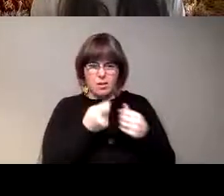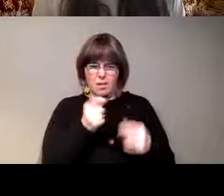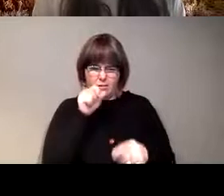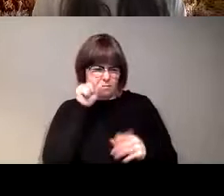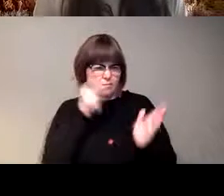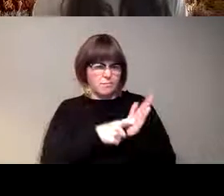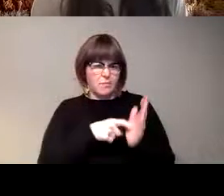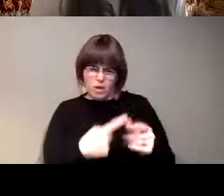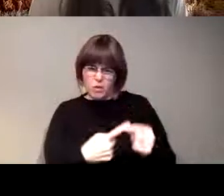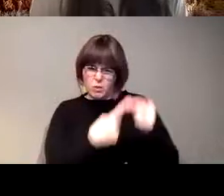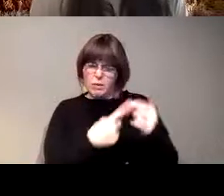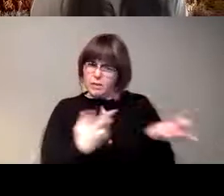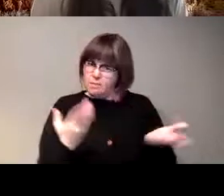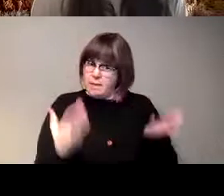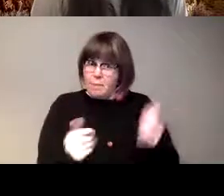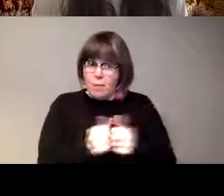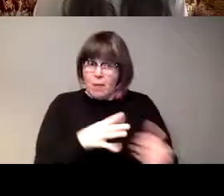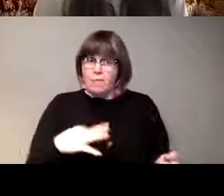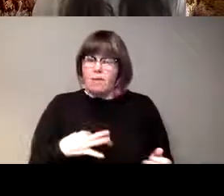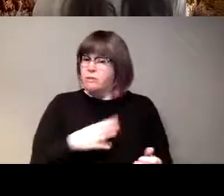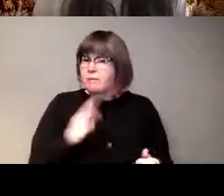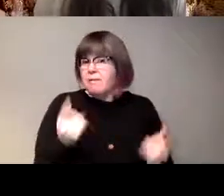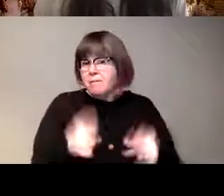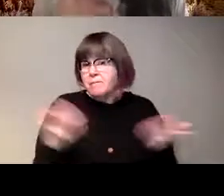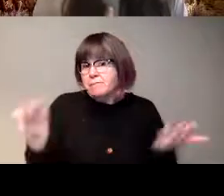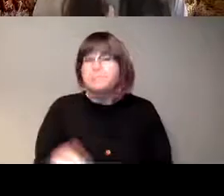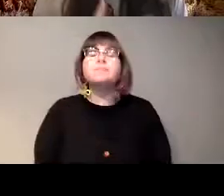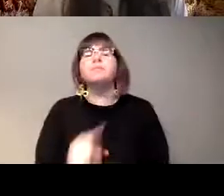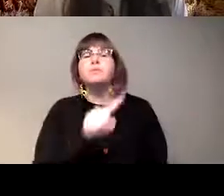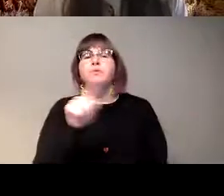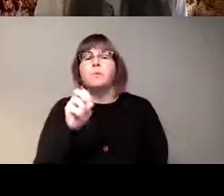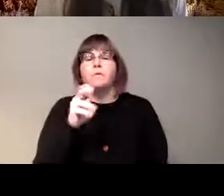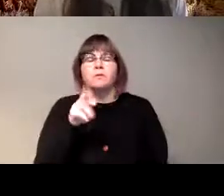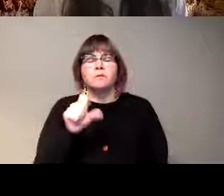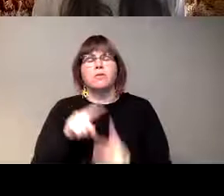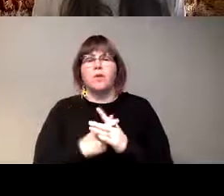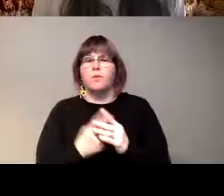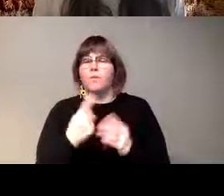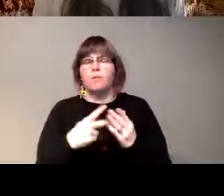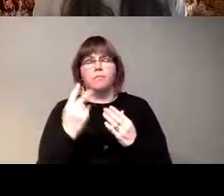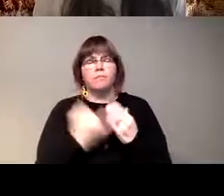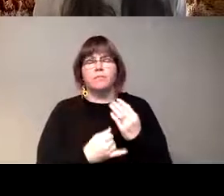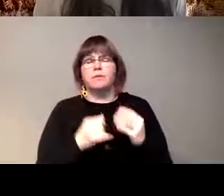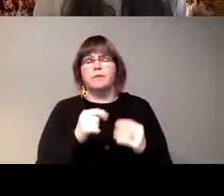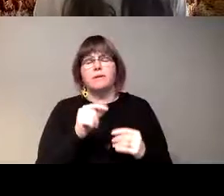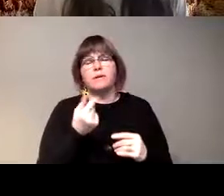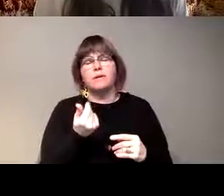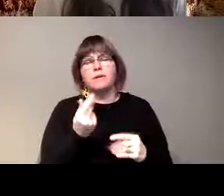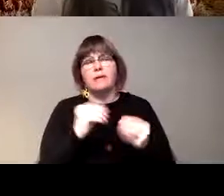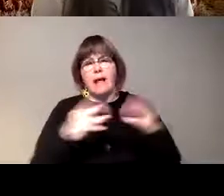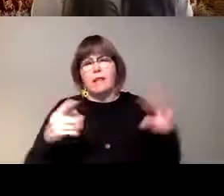discovery may have never happened. So Zooniverse began with a single project called Galaxy Zoo,